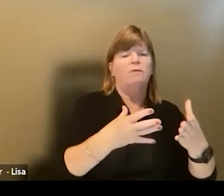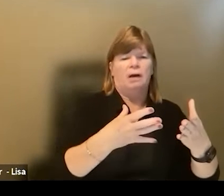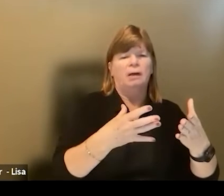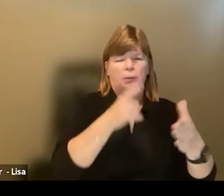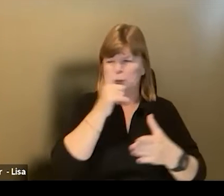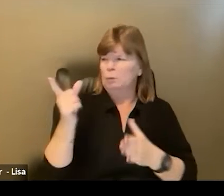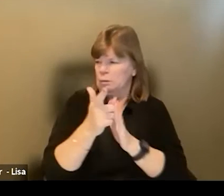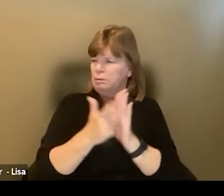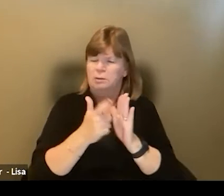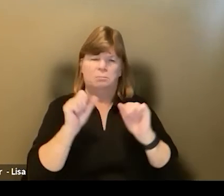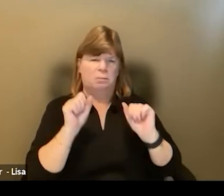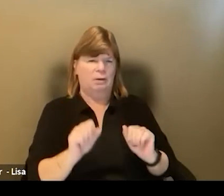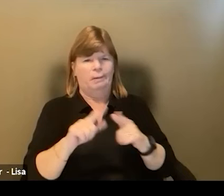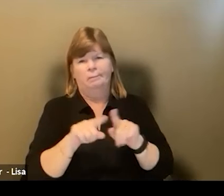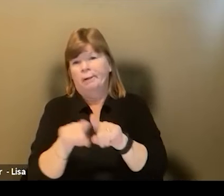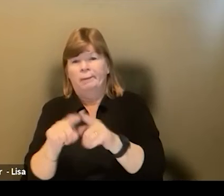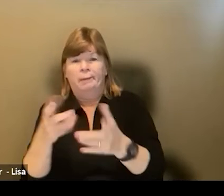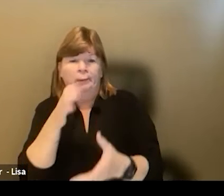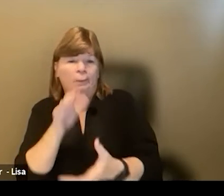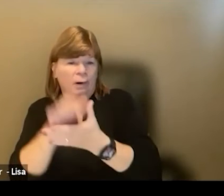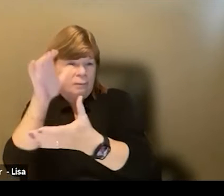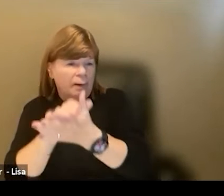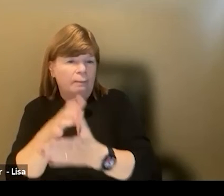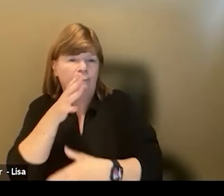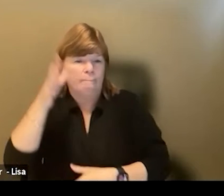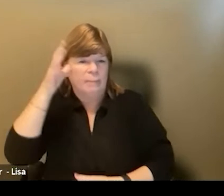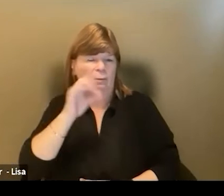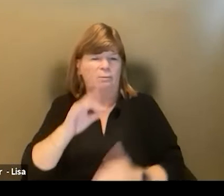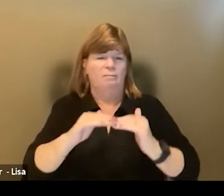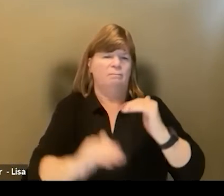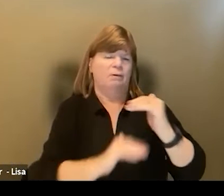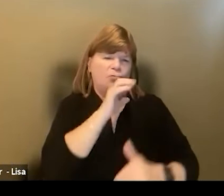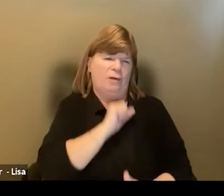responsible individuals, such as a spouse or parent of a minor child.